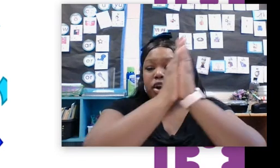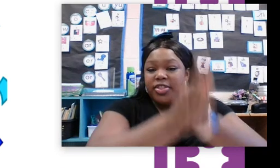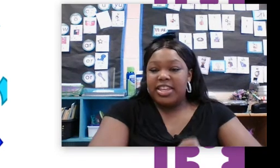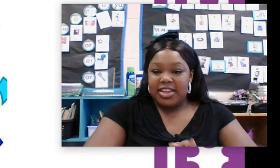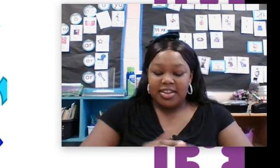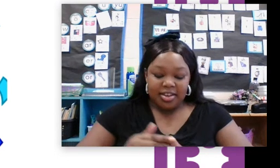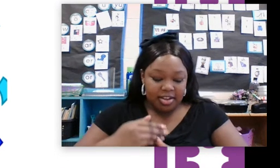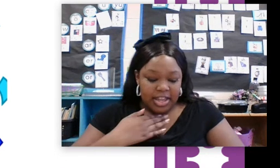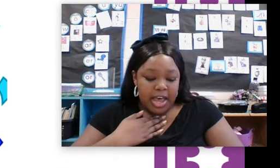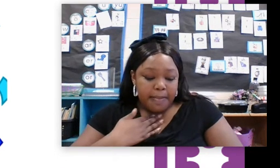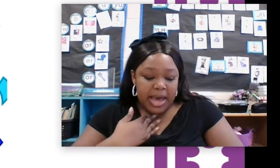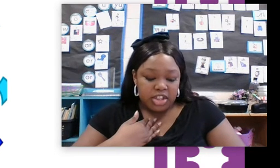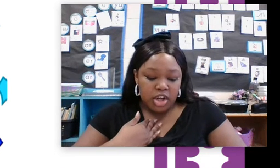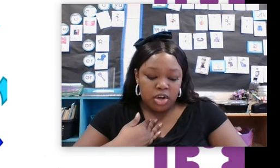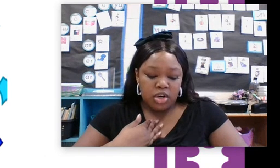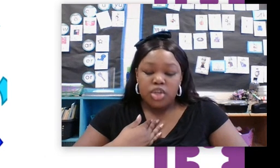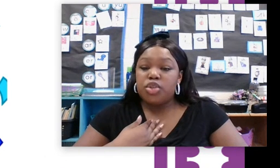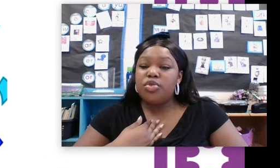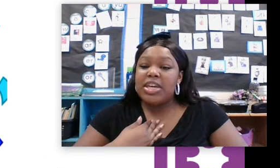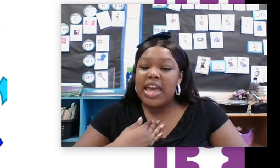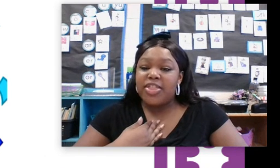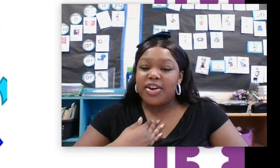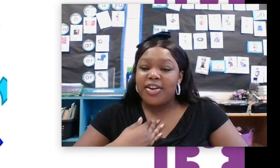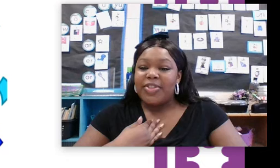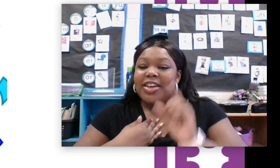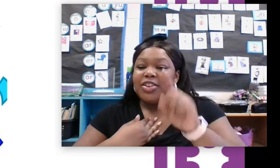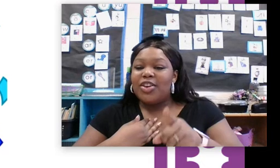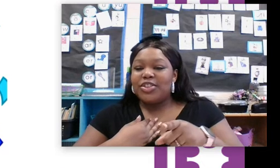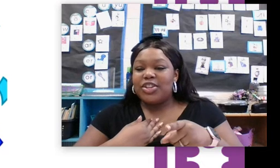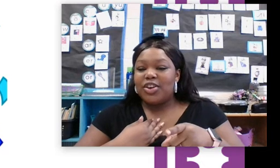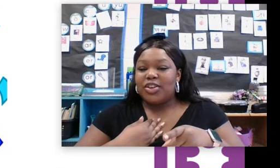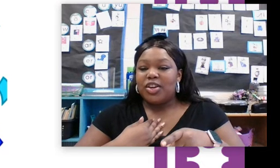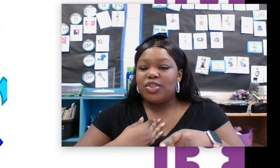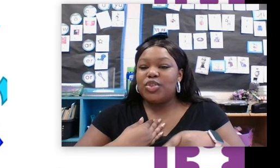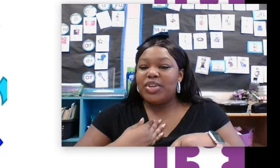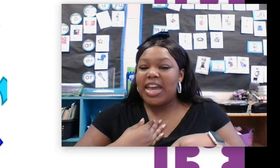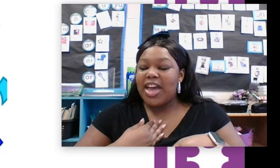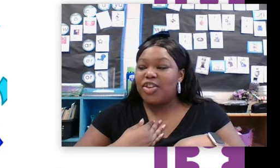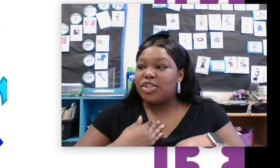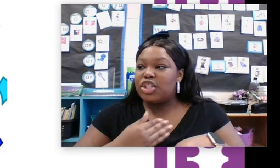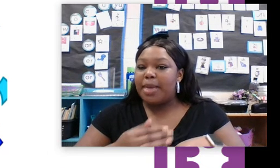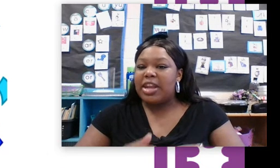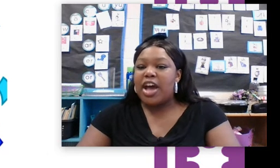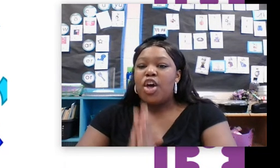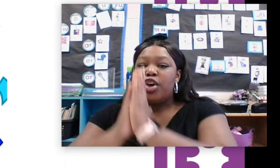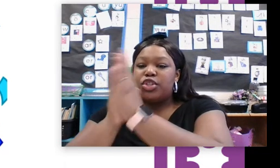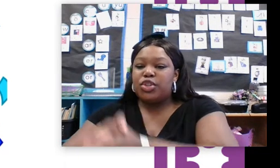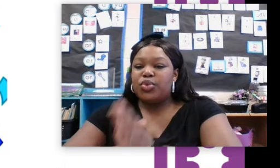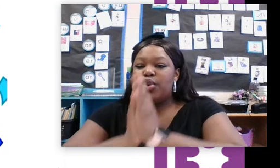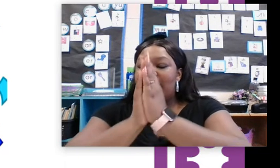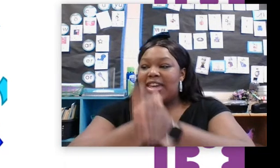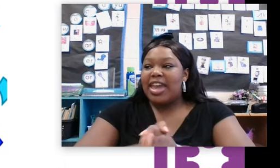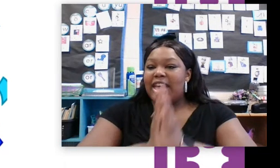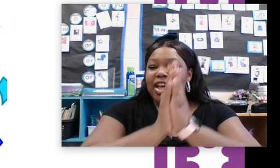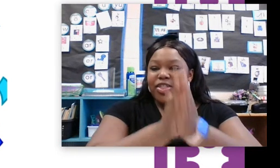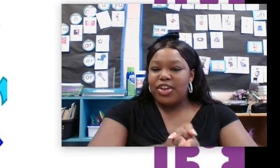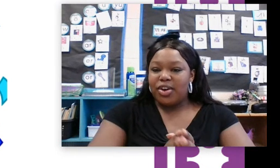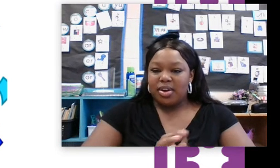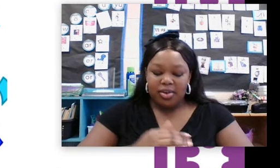Trustworthy. Good. My turn, together. Your turn, together. Chop it out. To,